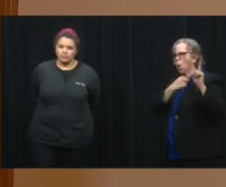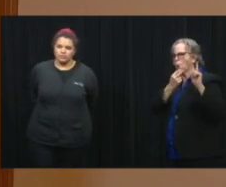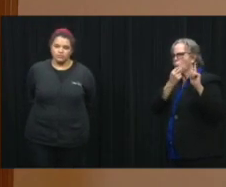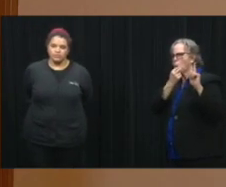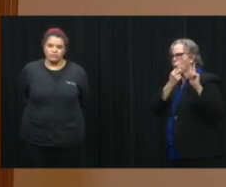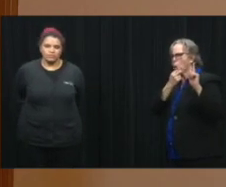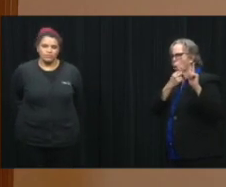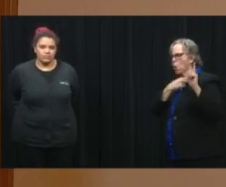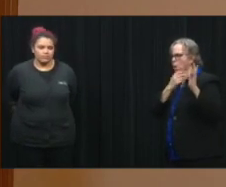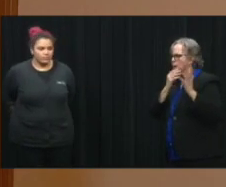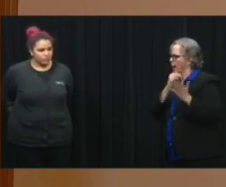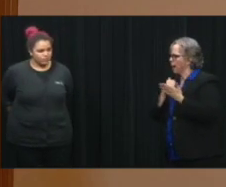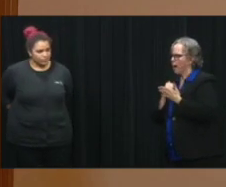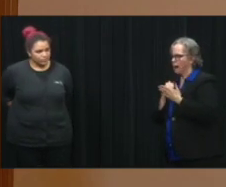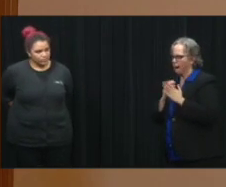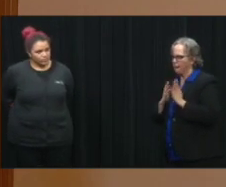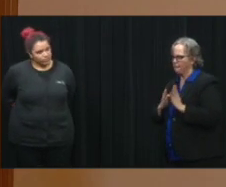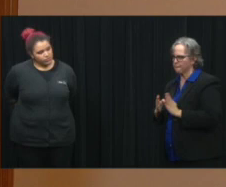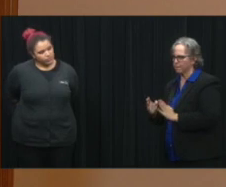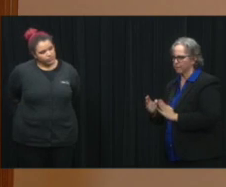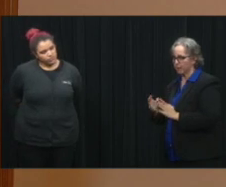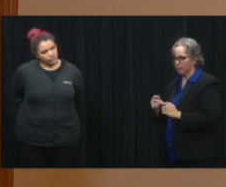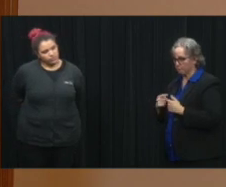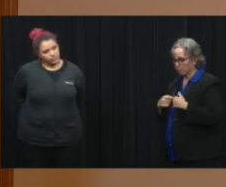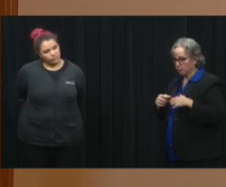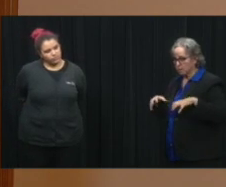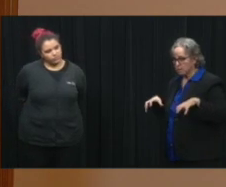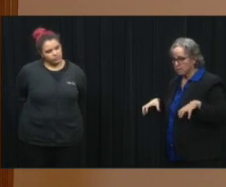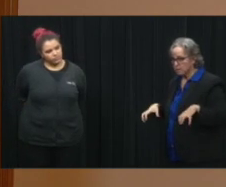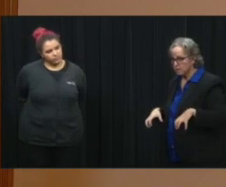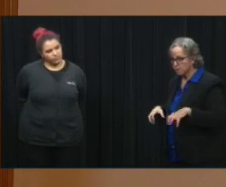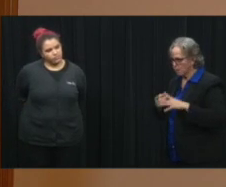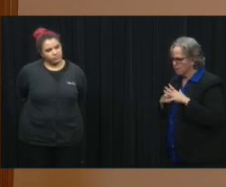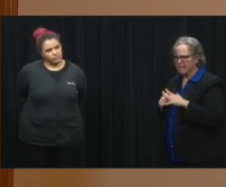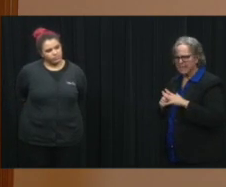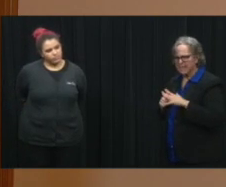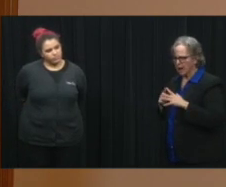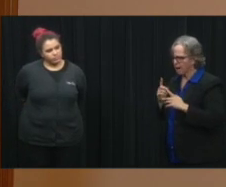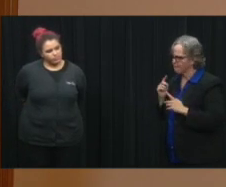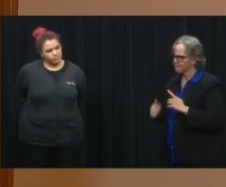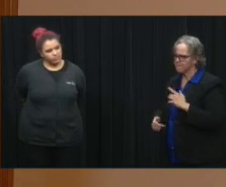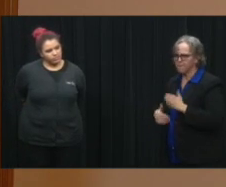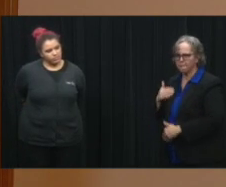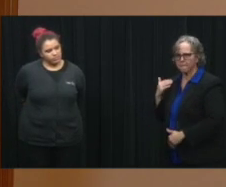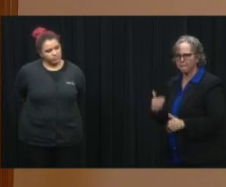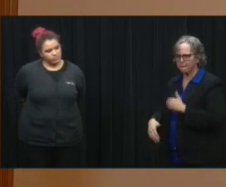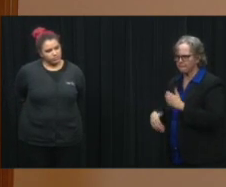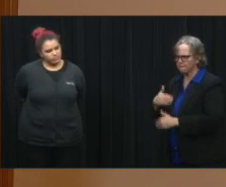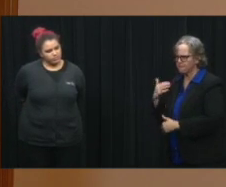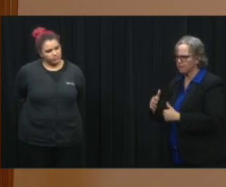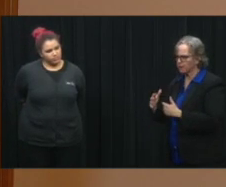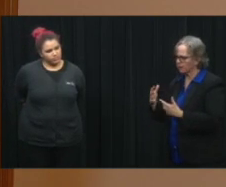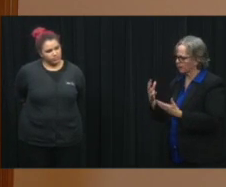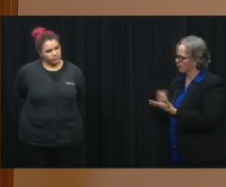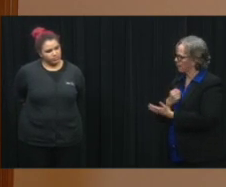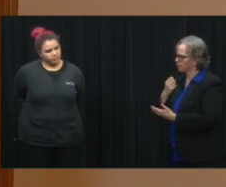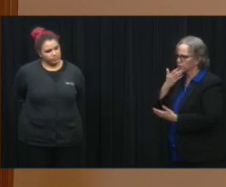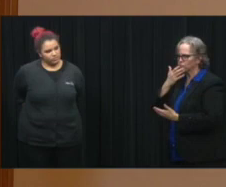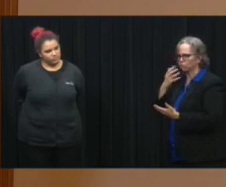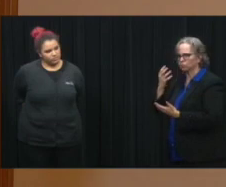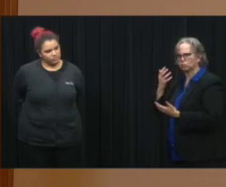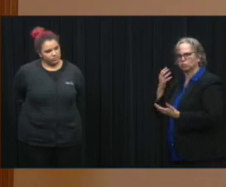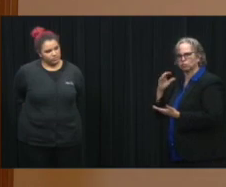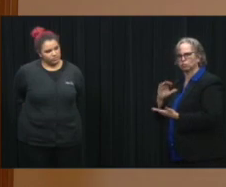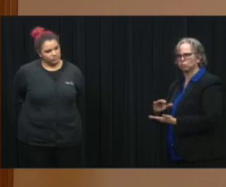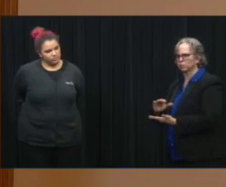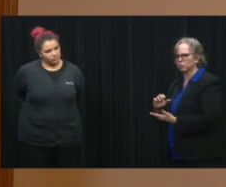we were taking very early on, I feel have given us the best chance. It's bought us the most time, but we're